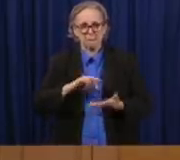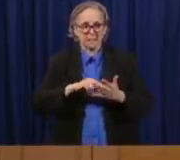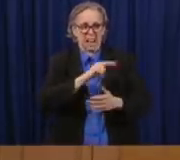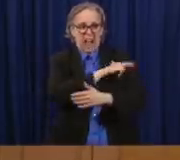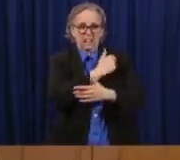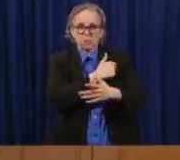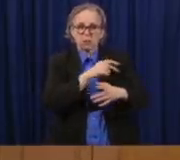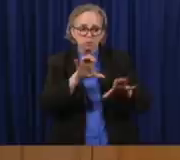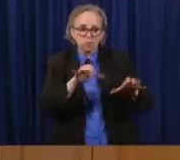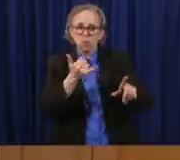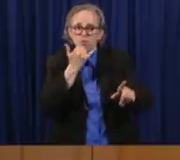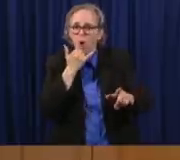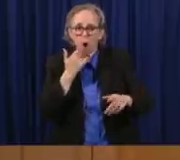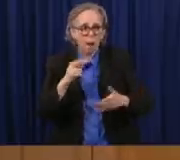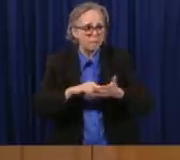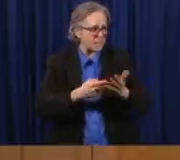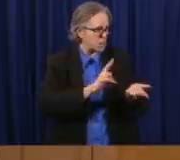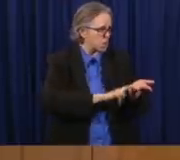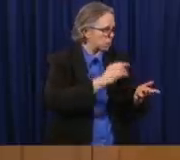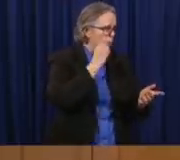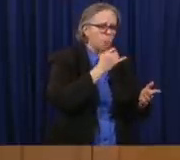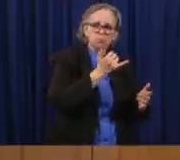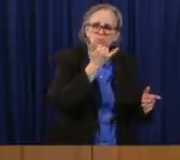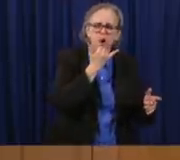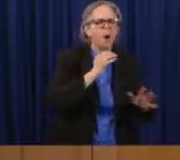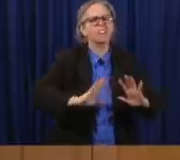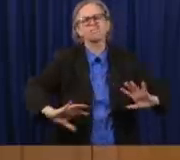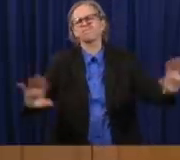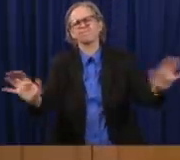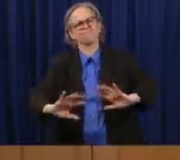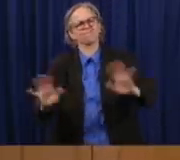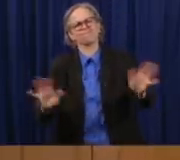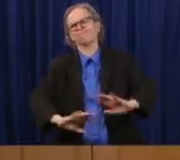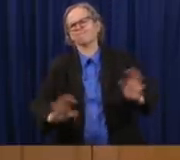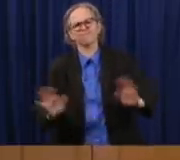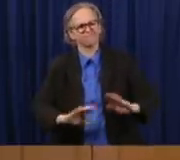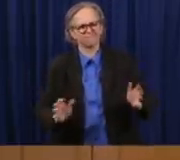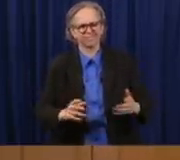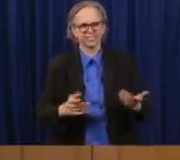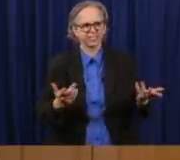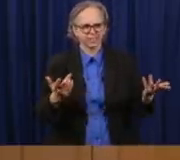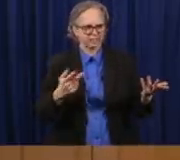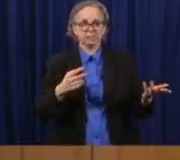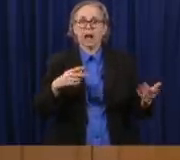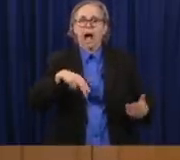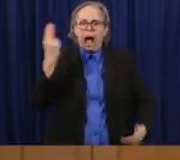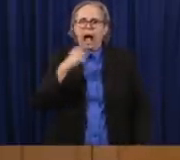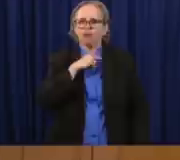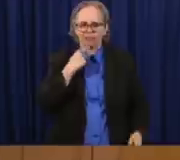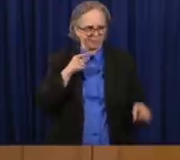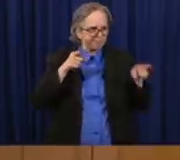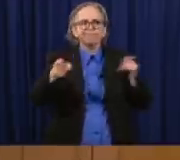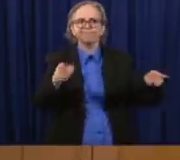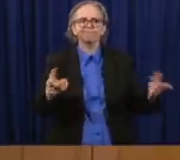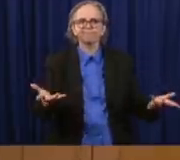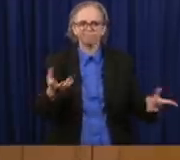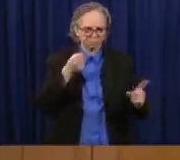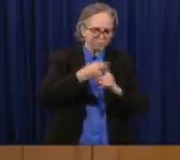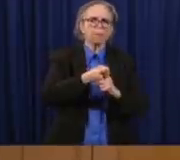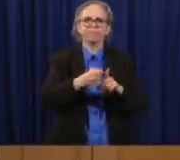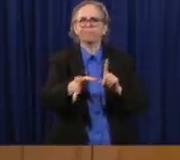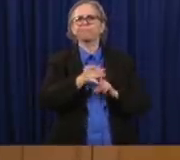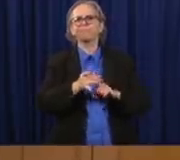as the governor said, these are very, very high-risk places where more of our populations are that